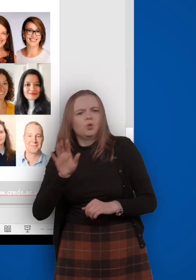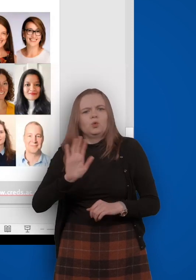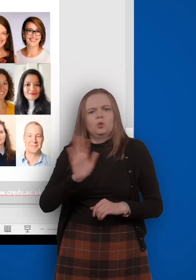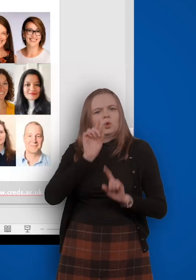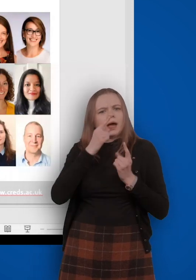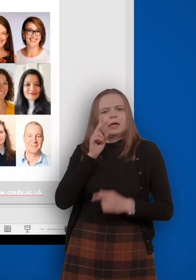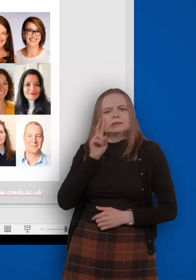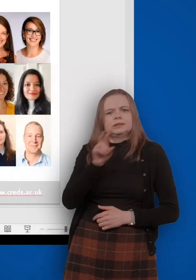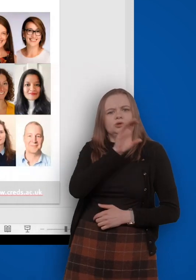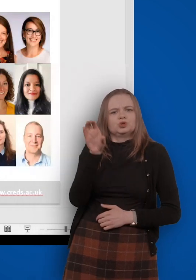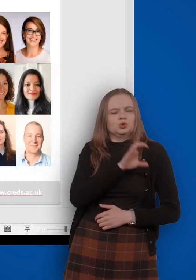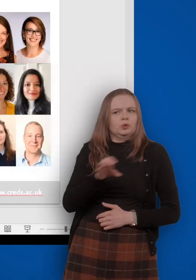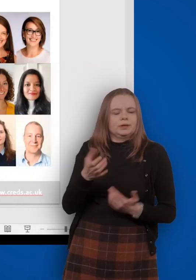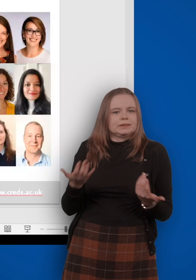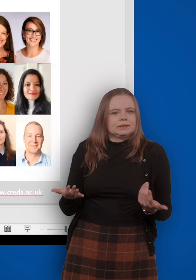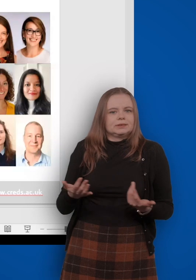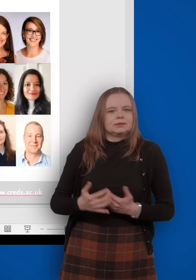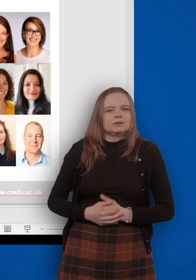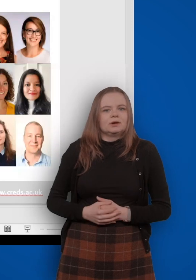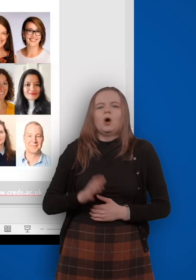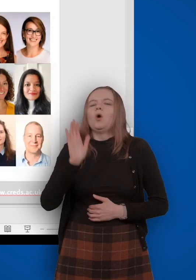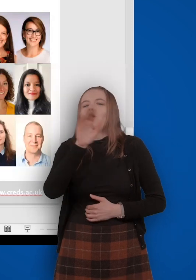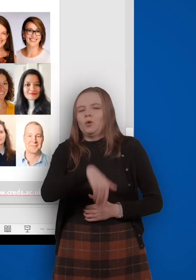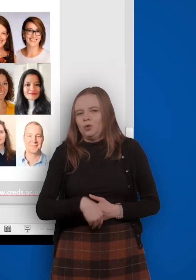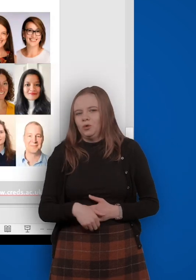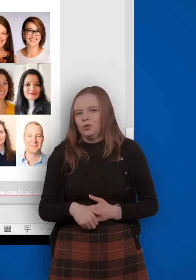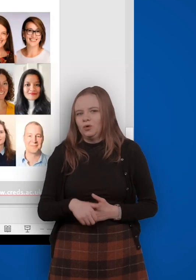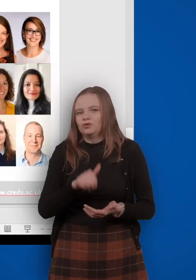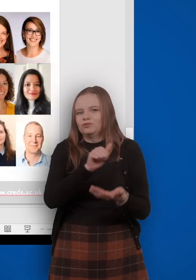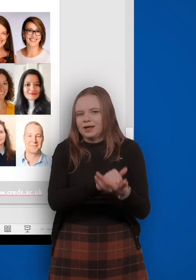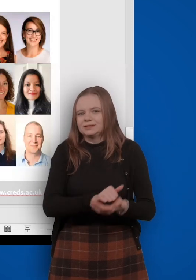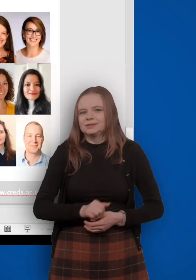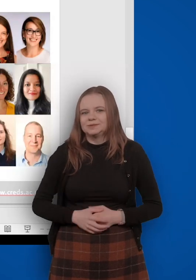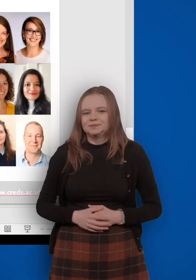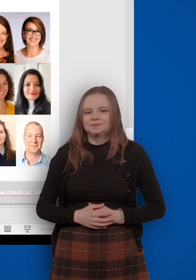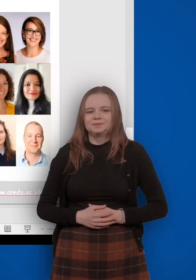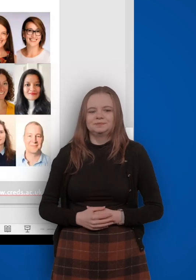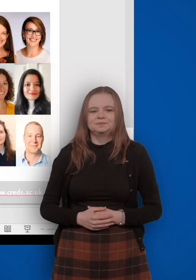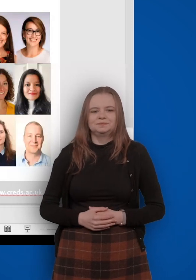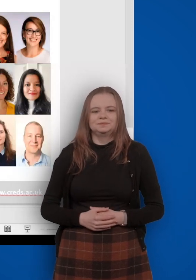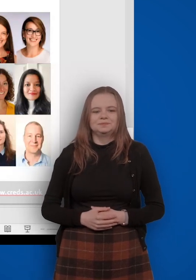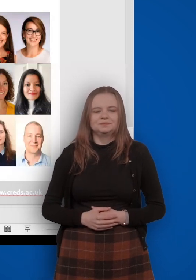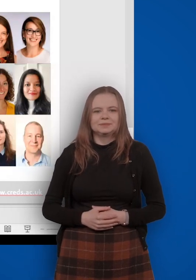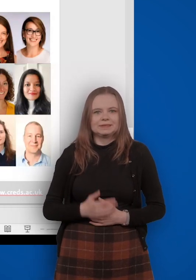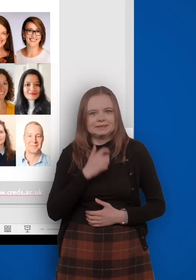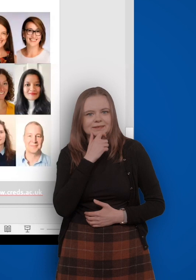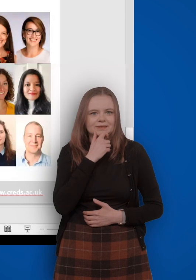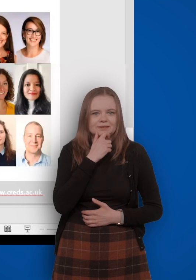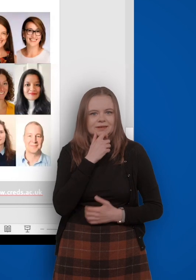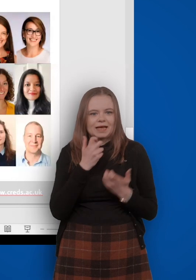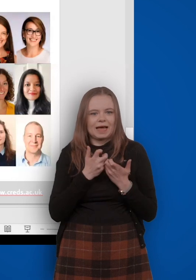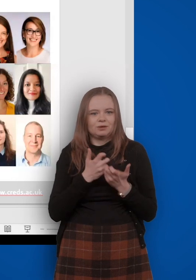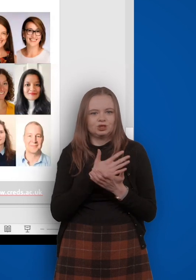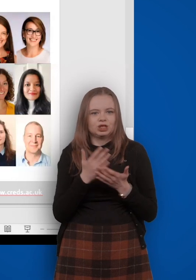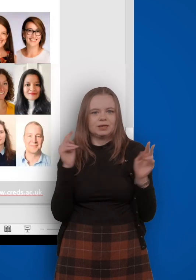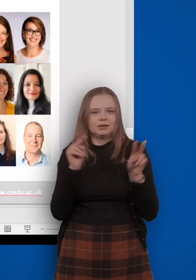never see that in Zoom because you've got a it's bar in the way. And so it there's